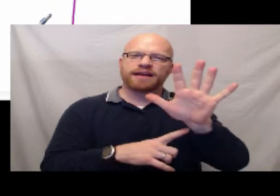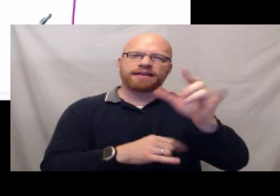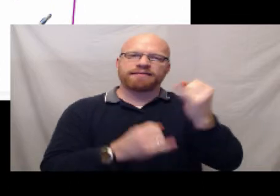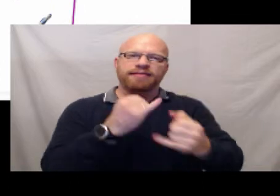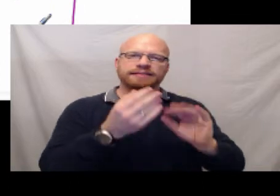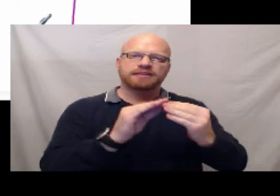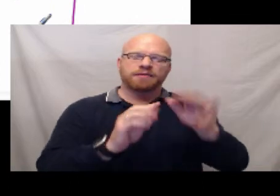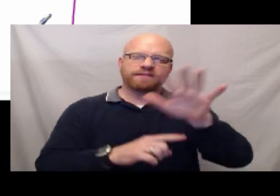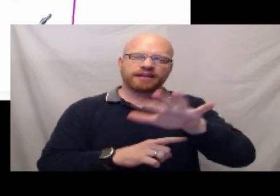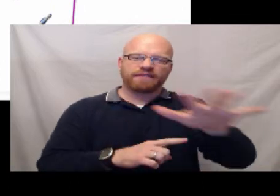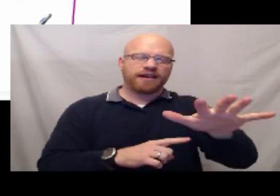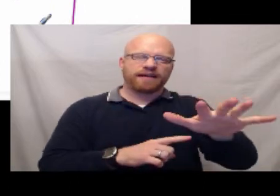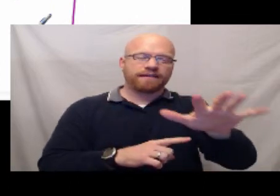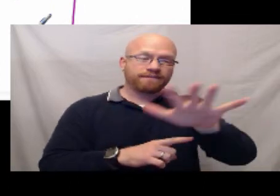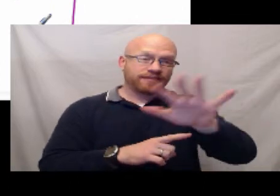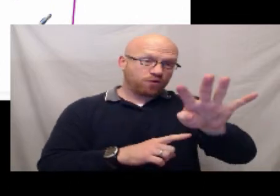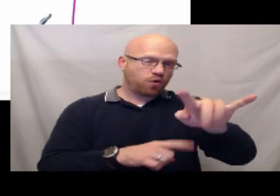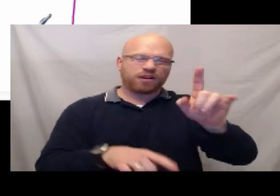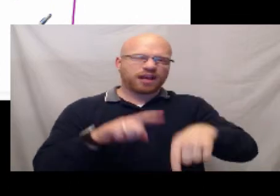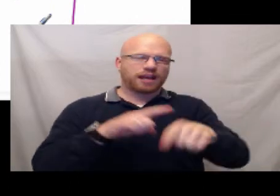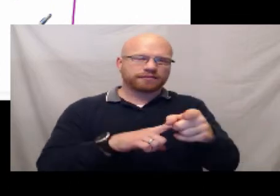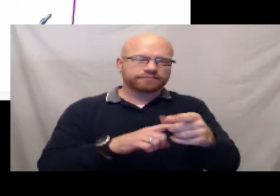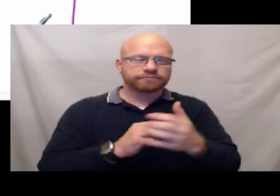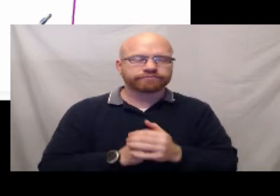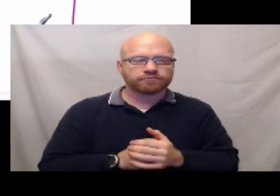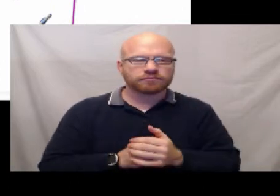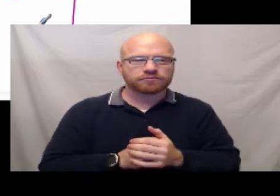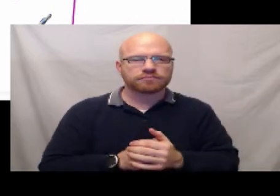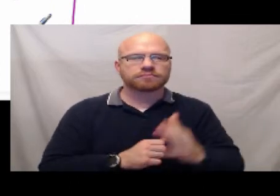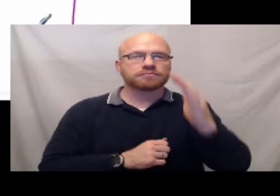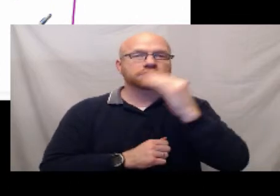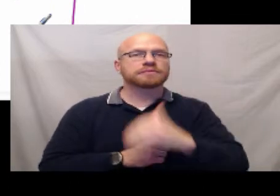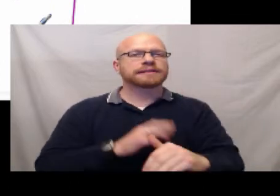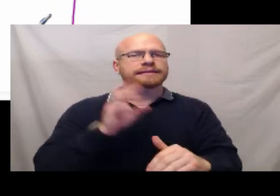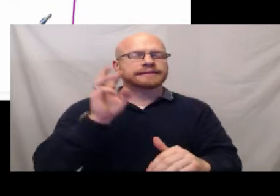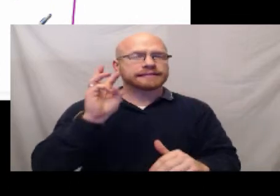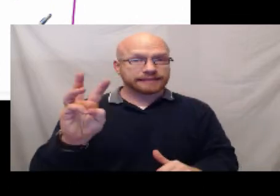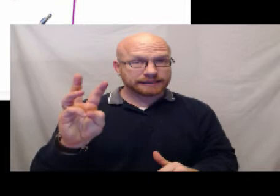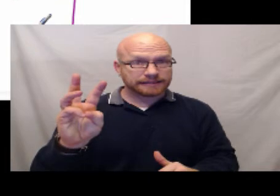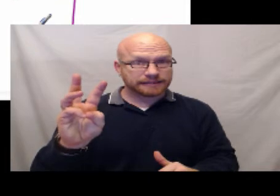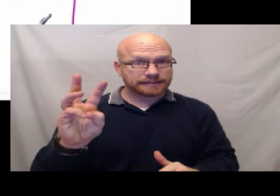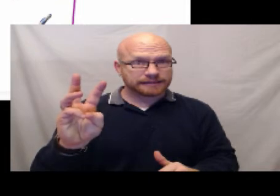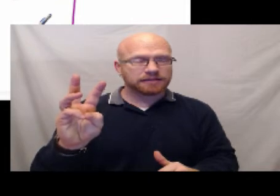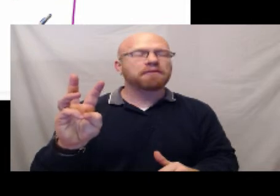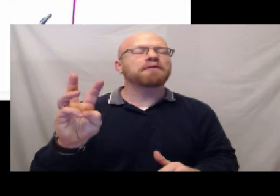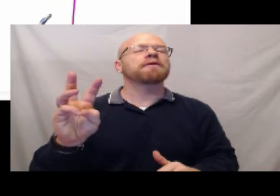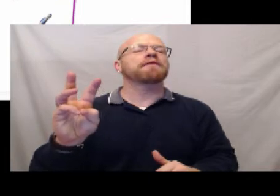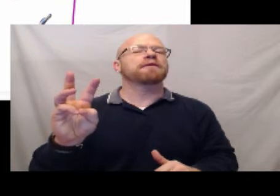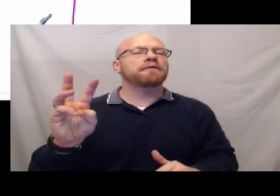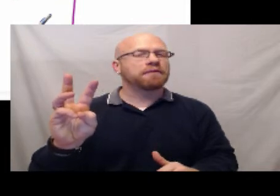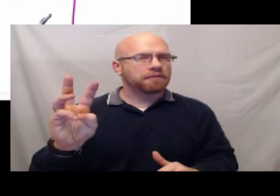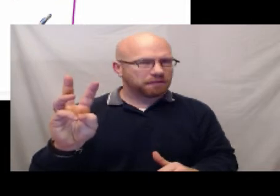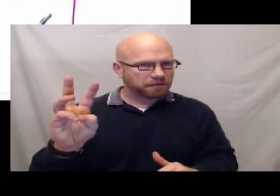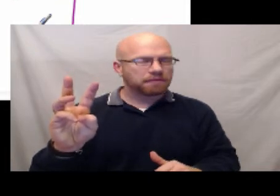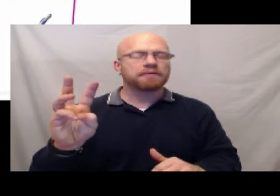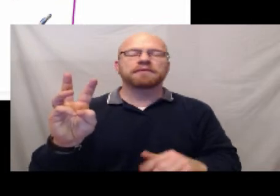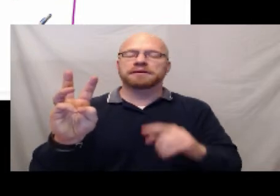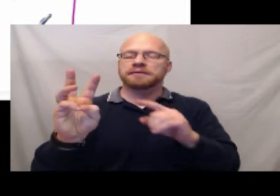because we'd need a 5 or a 0 in the last digit there. 54 is not divisible by 5. Now, how about